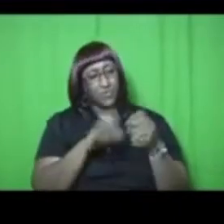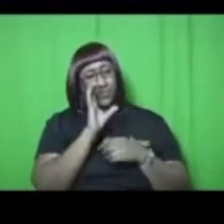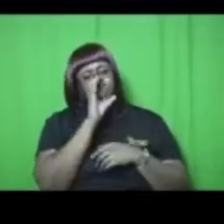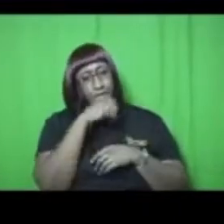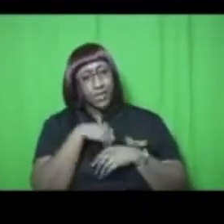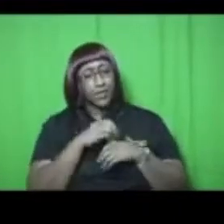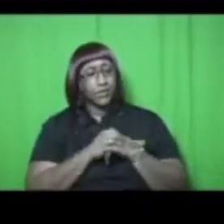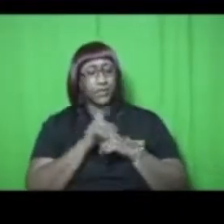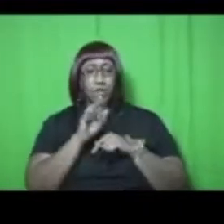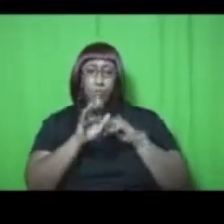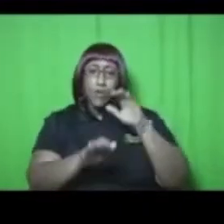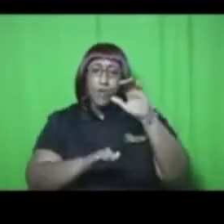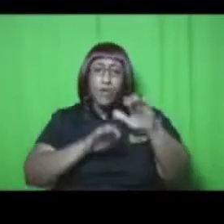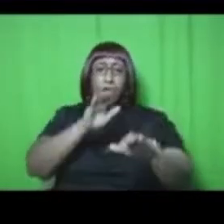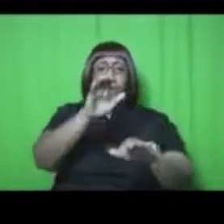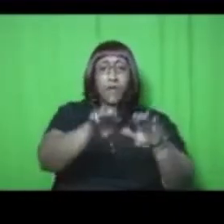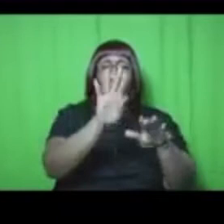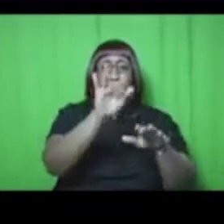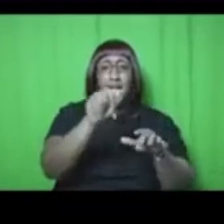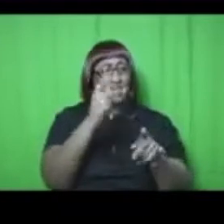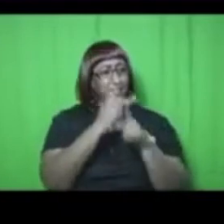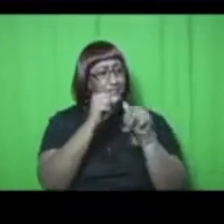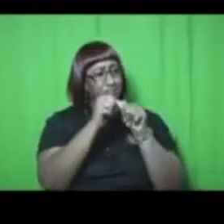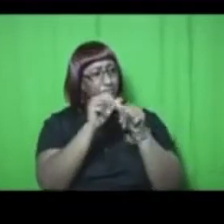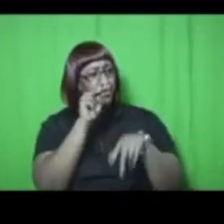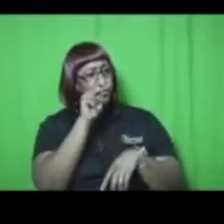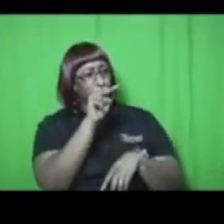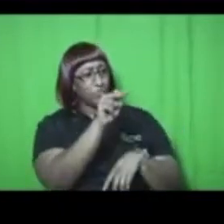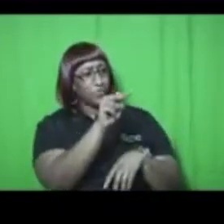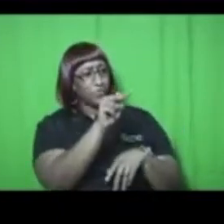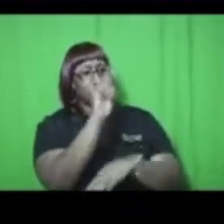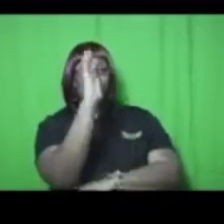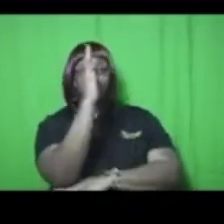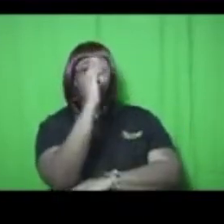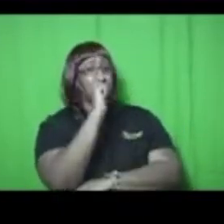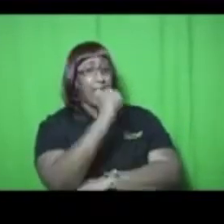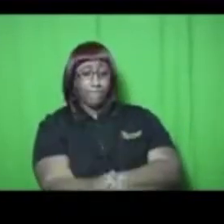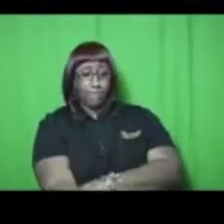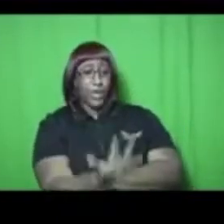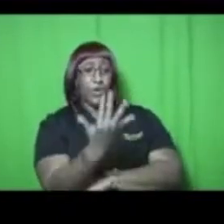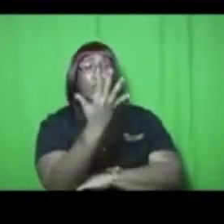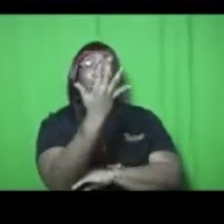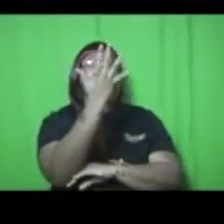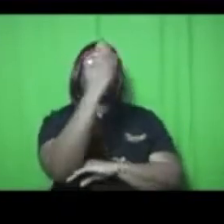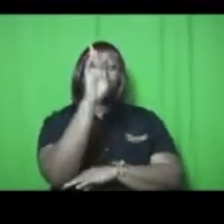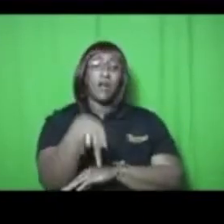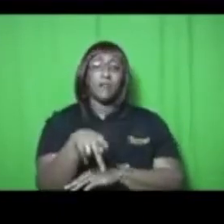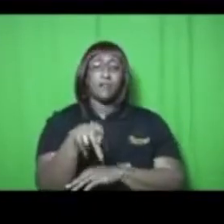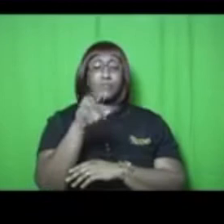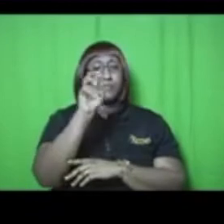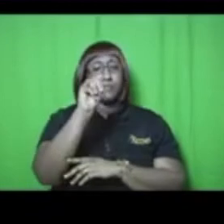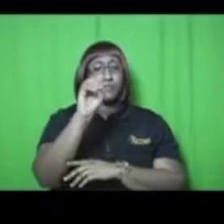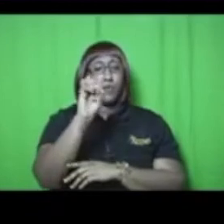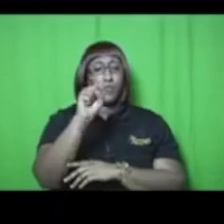unusual, he walked by the bush and he kept looking and it didn't burn up. So Moses turned